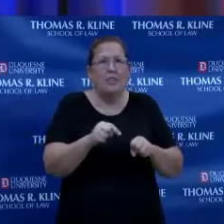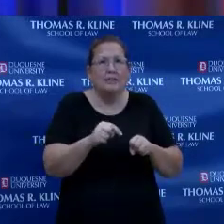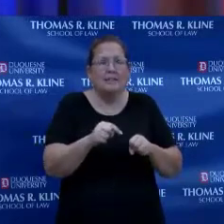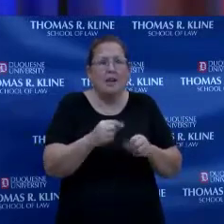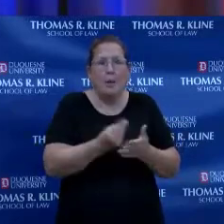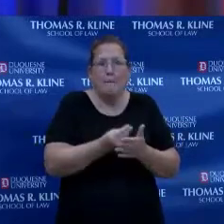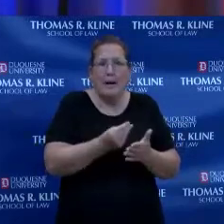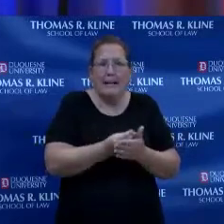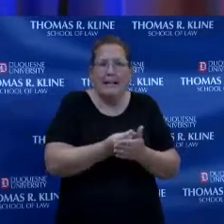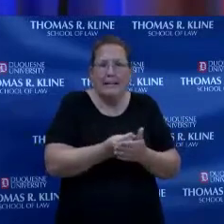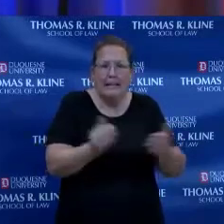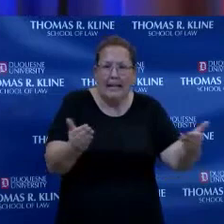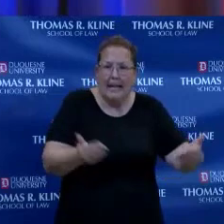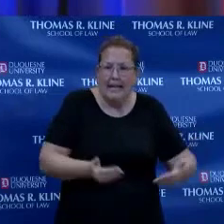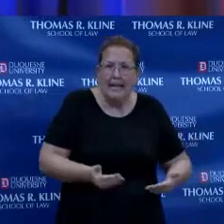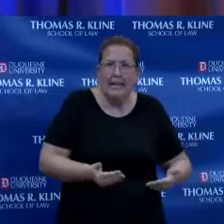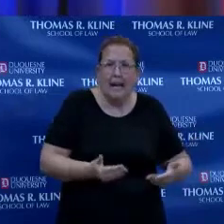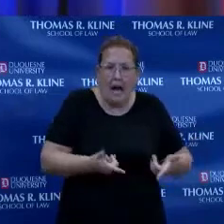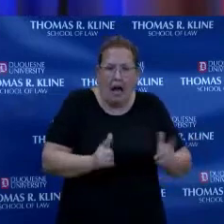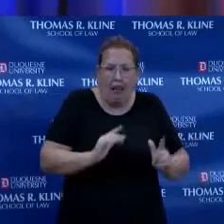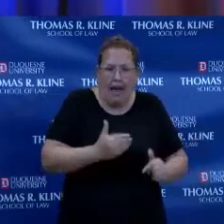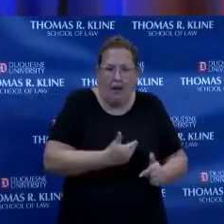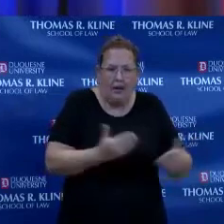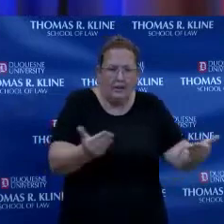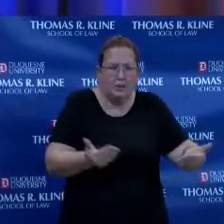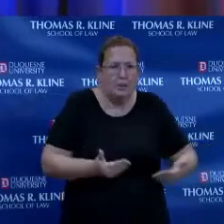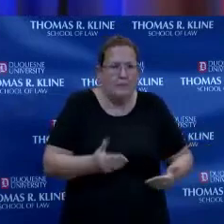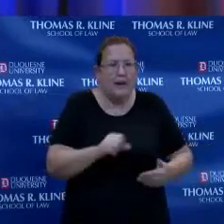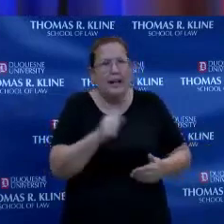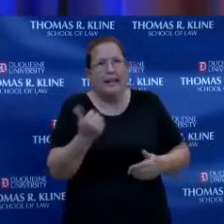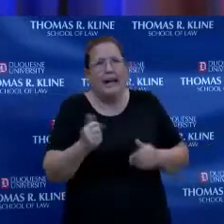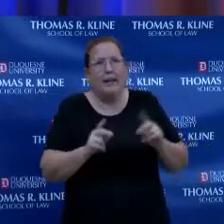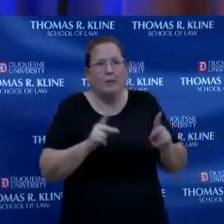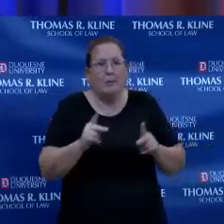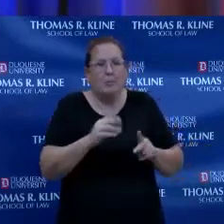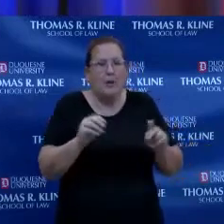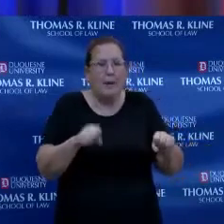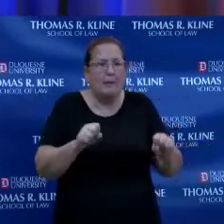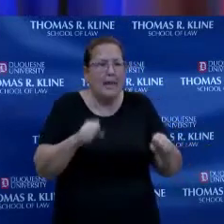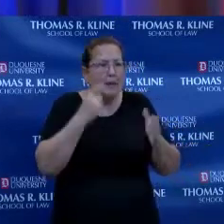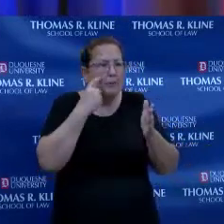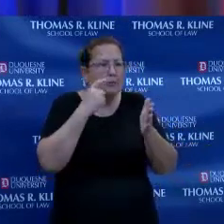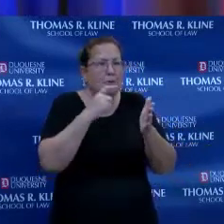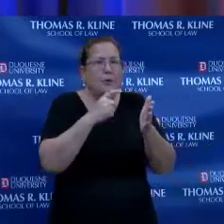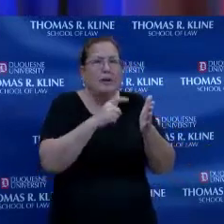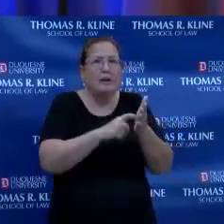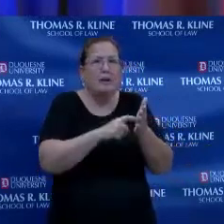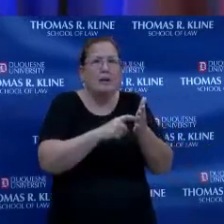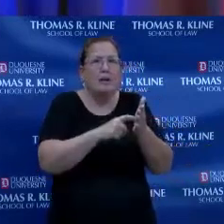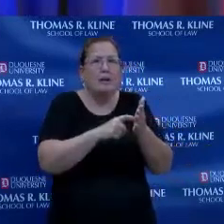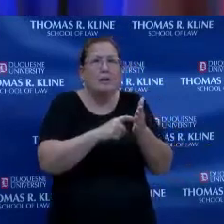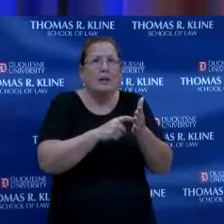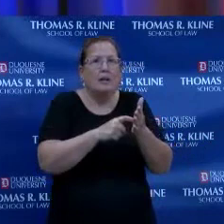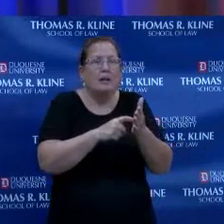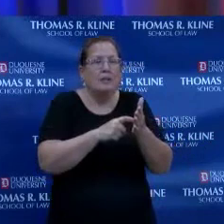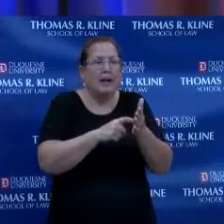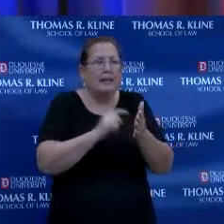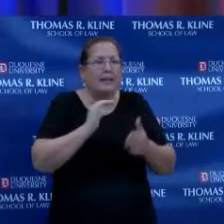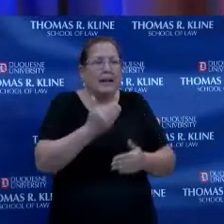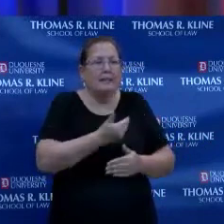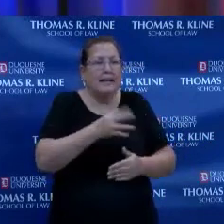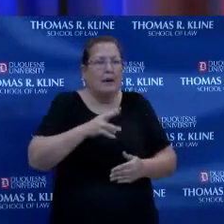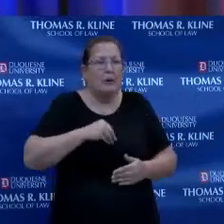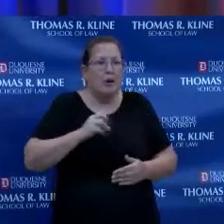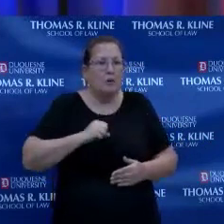invite nationally acclaimed legal scholars to the law school and enables us to recognize our own outstanding faculty each year. Today, I'd